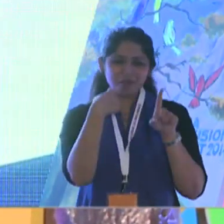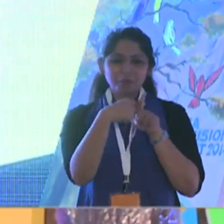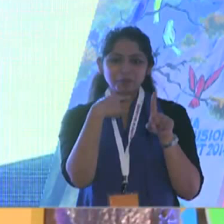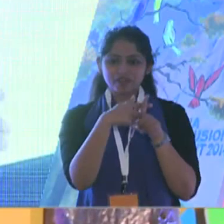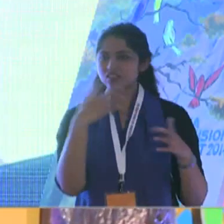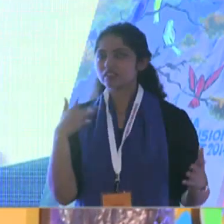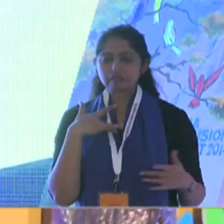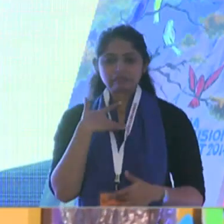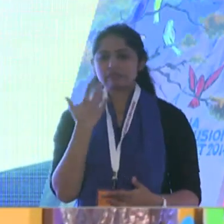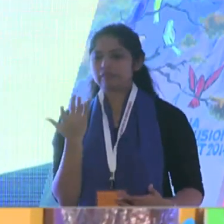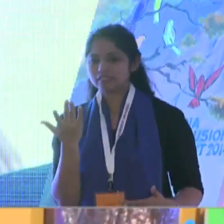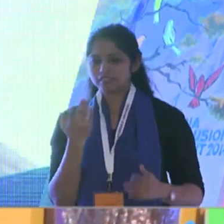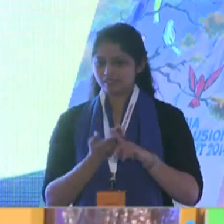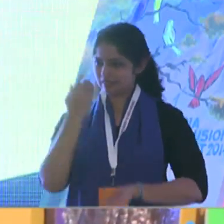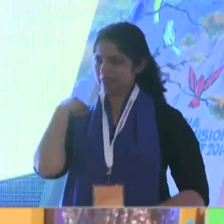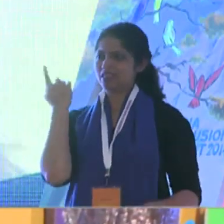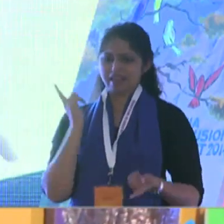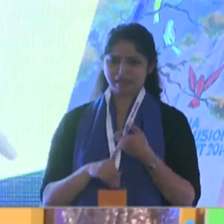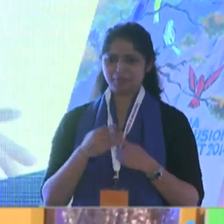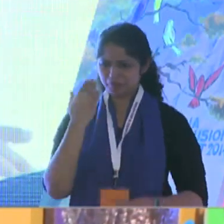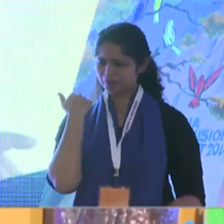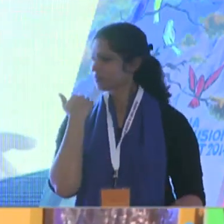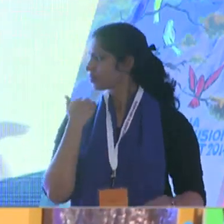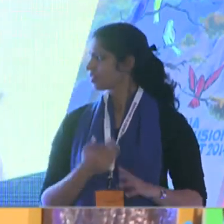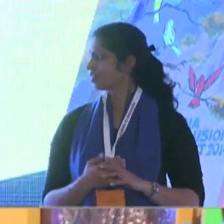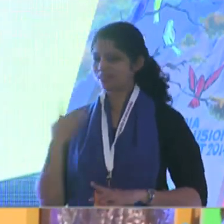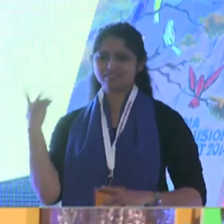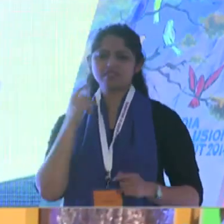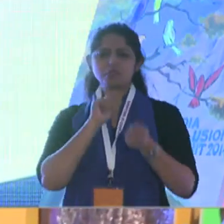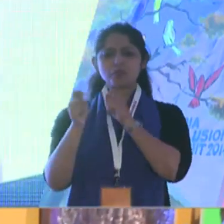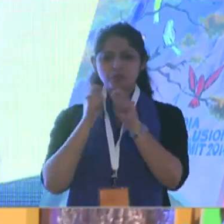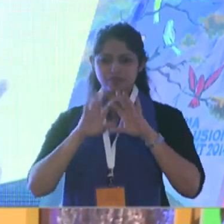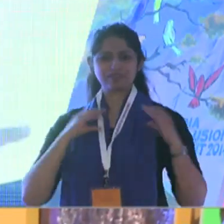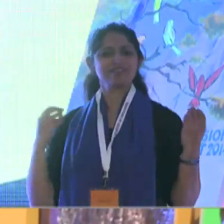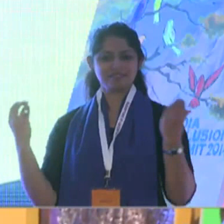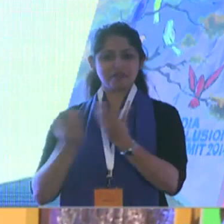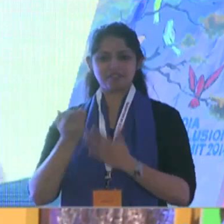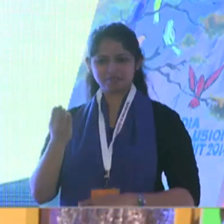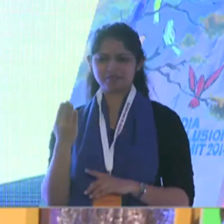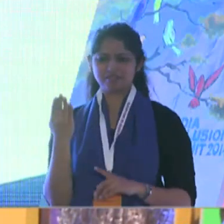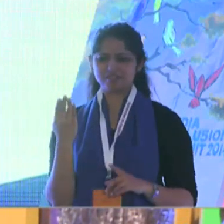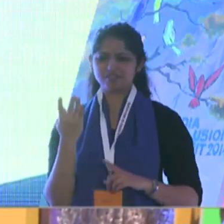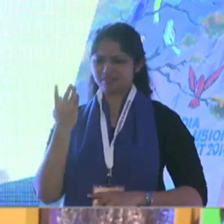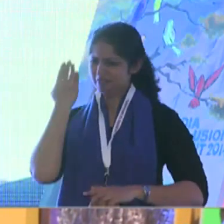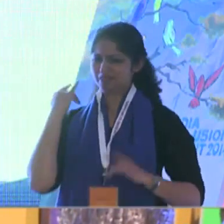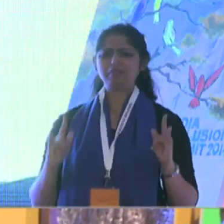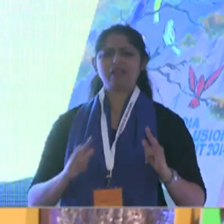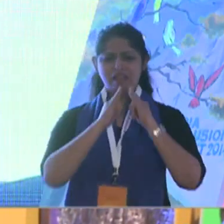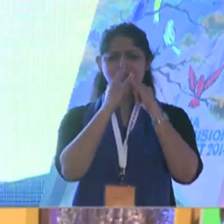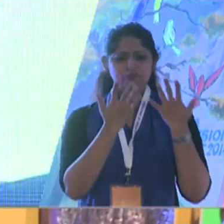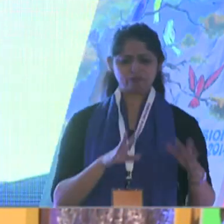say that Manmohan Singh met me once after the press conference where I took him on after one of the scams. And he told